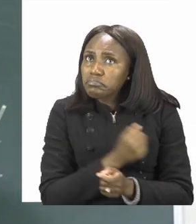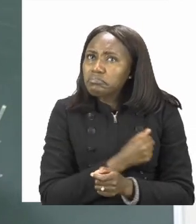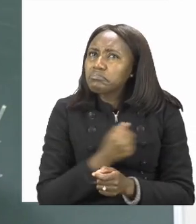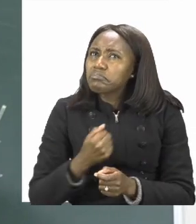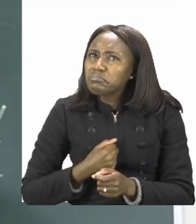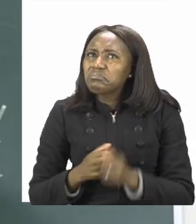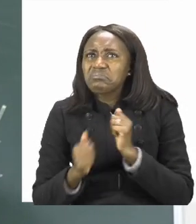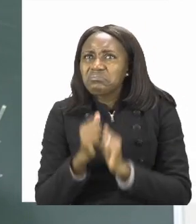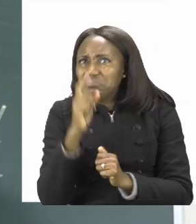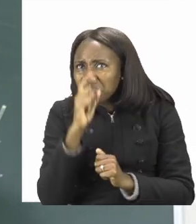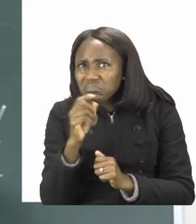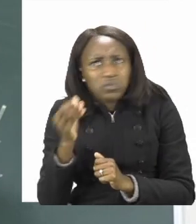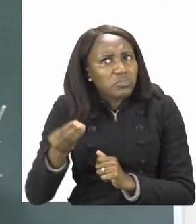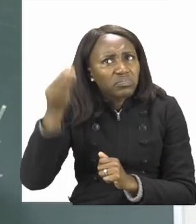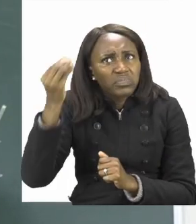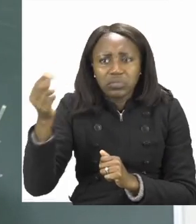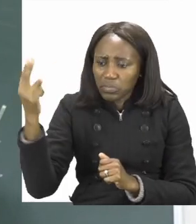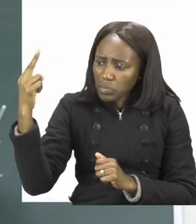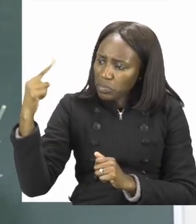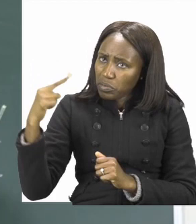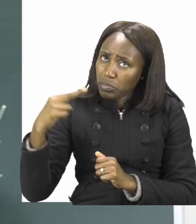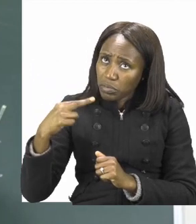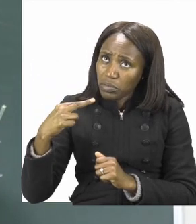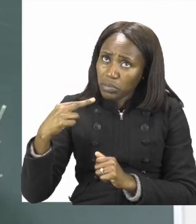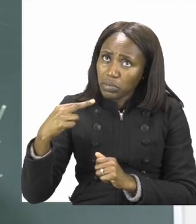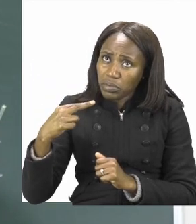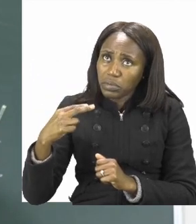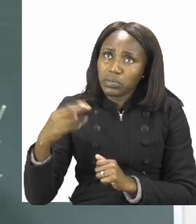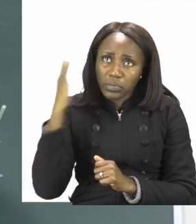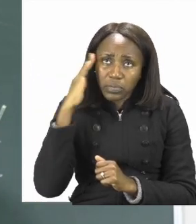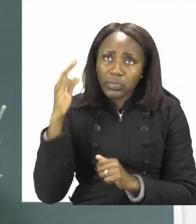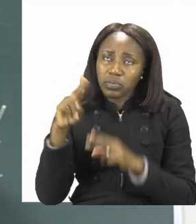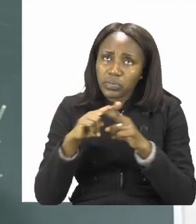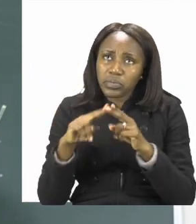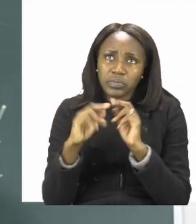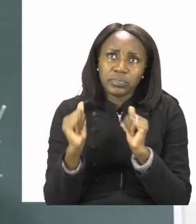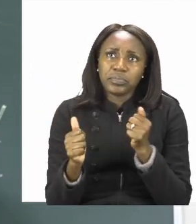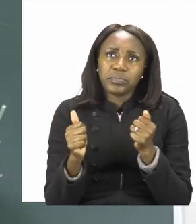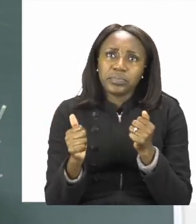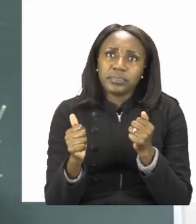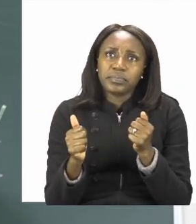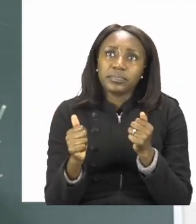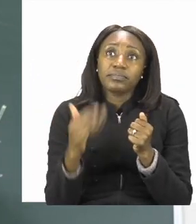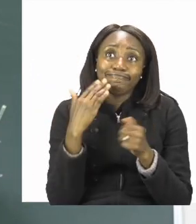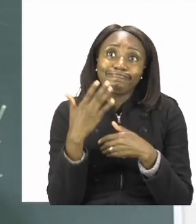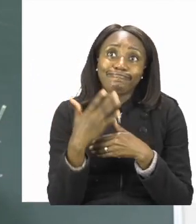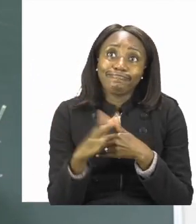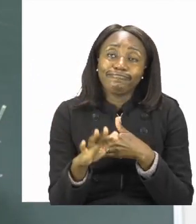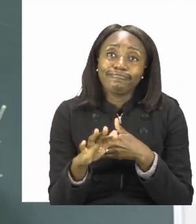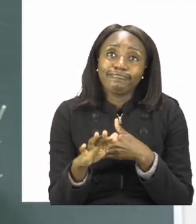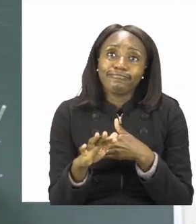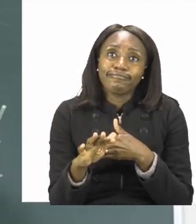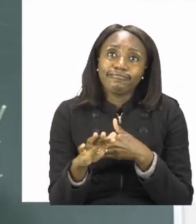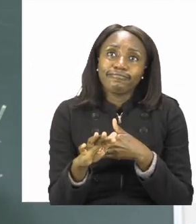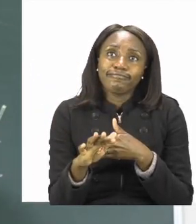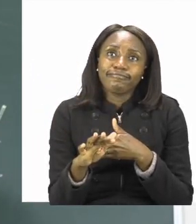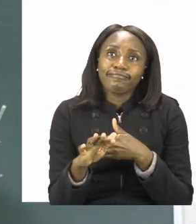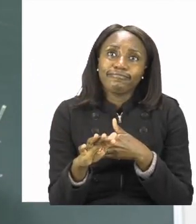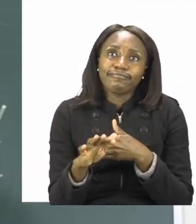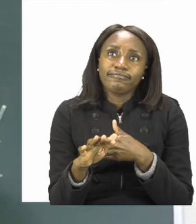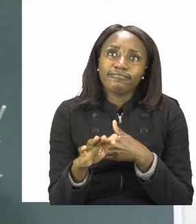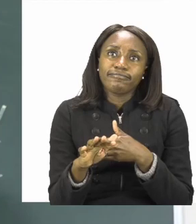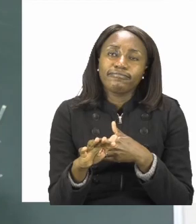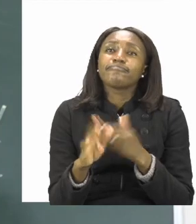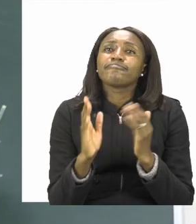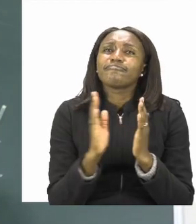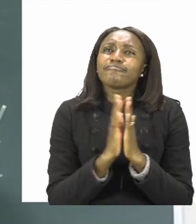the room and make sure that you use it carefully. After you are done using your pair of scissors,